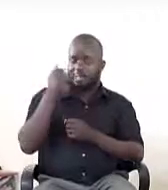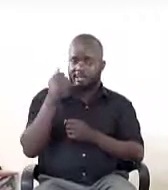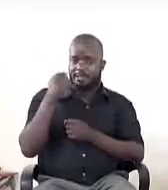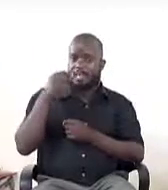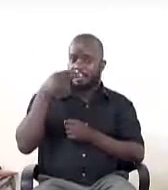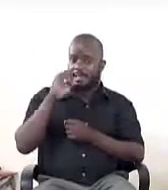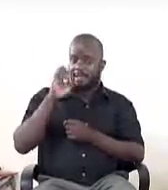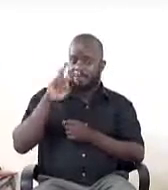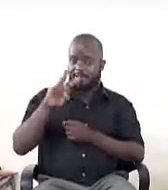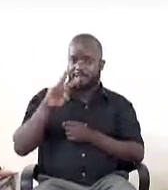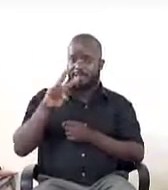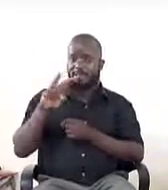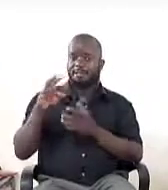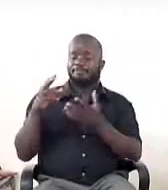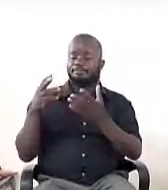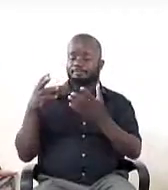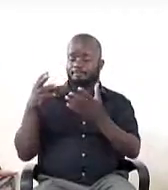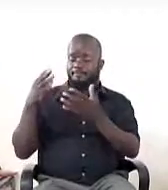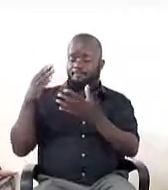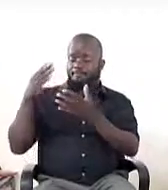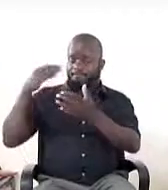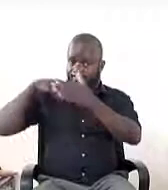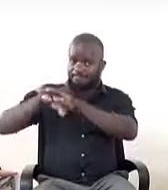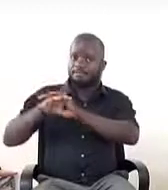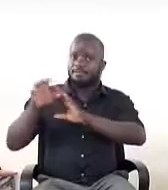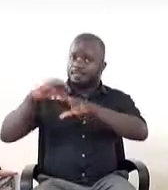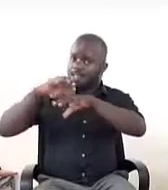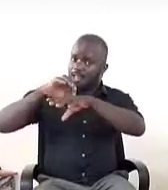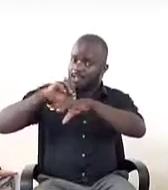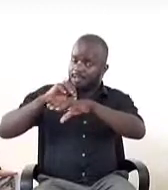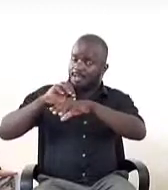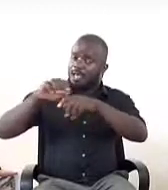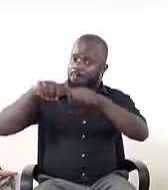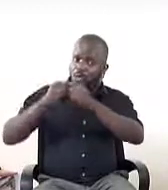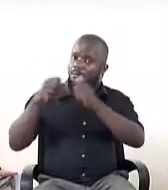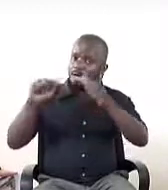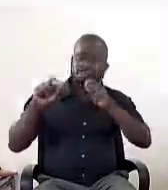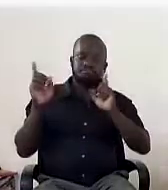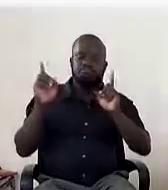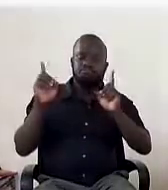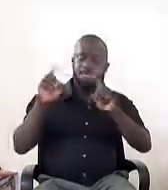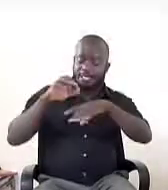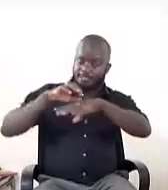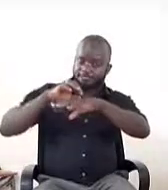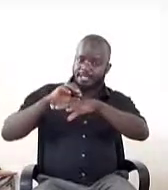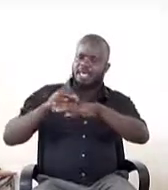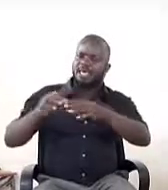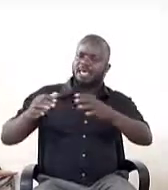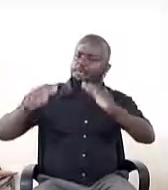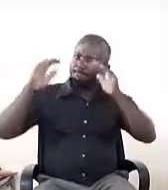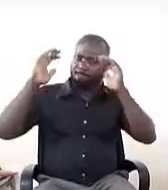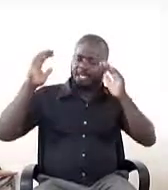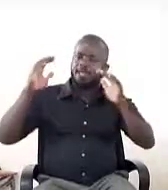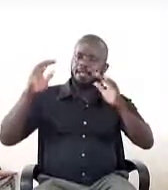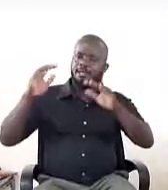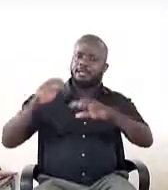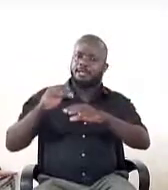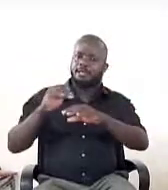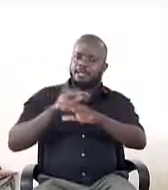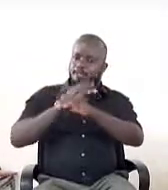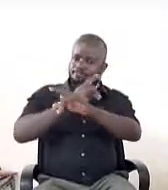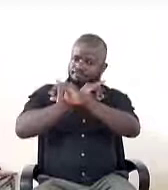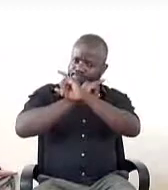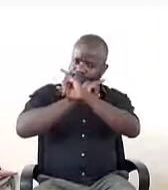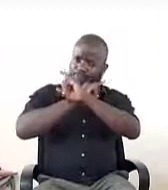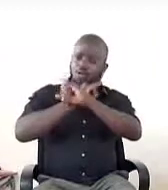because HIV does not pass through unbroken skin. Our skin is our biggest immune organ, and it